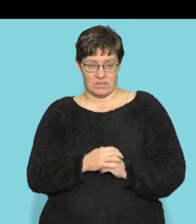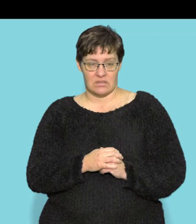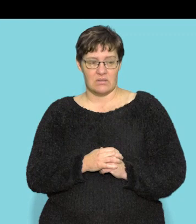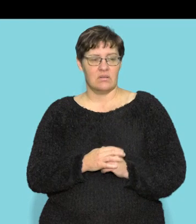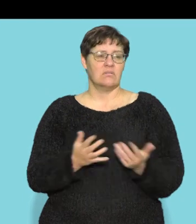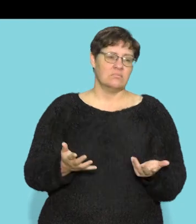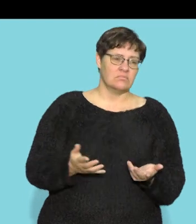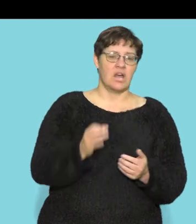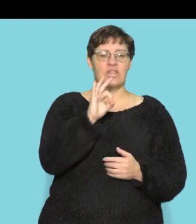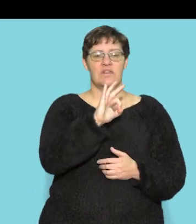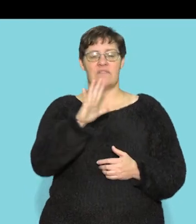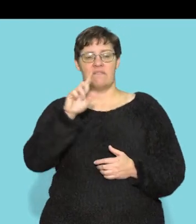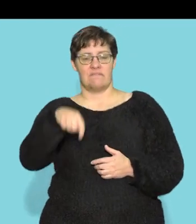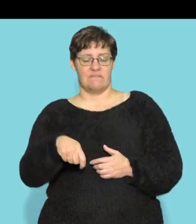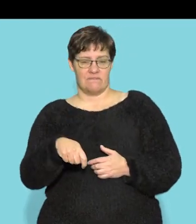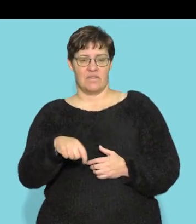give me a figure of